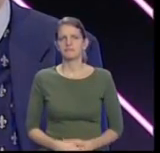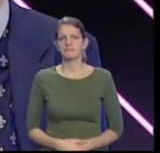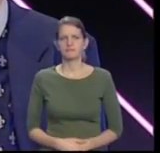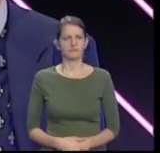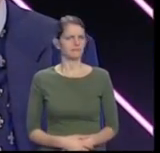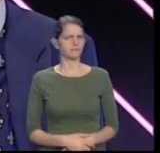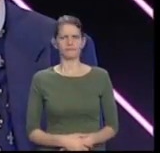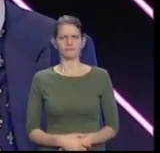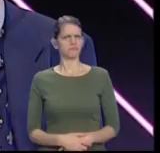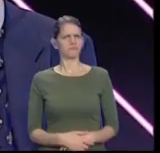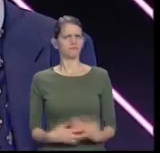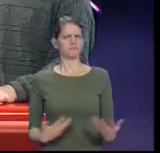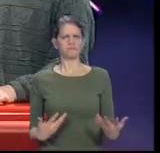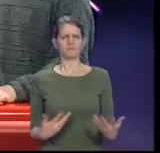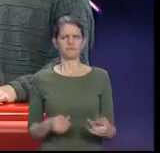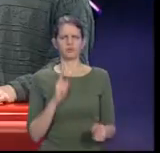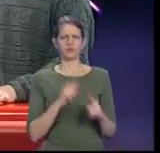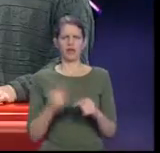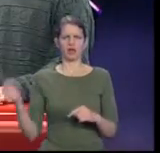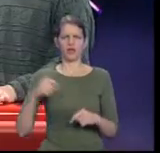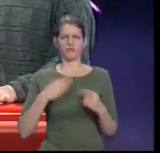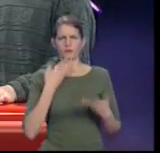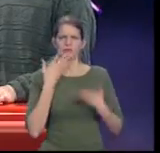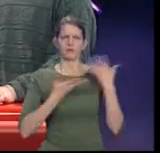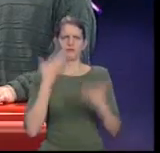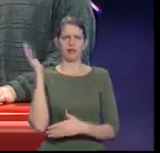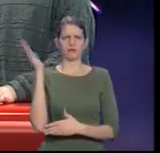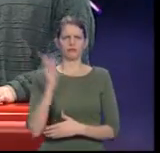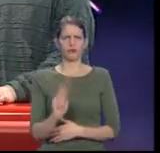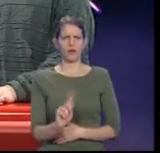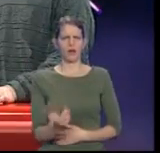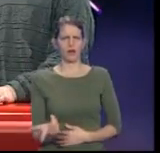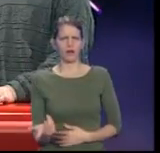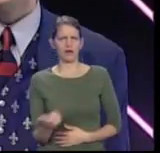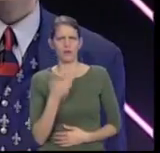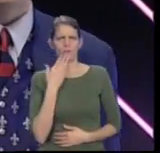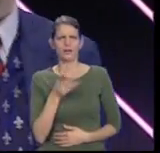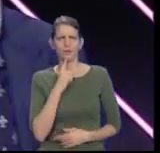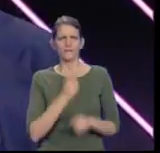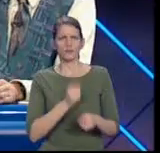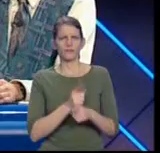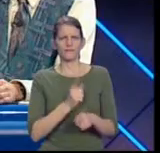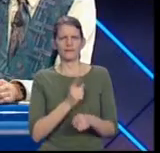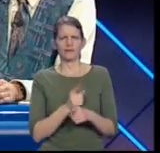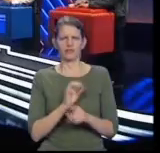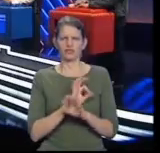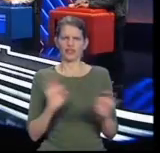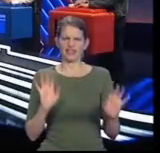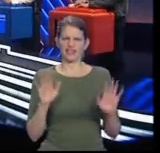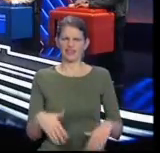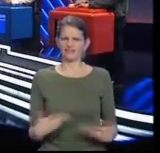You come on the show to give us all a lecture. You're just waffling on, woman, about nothing. No, very good. Here comes another